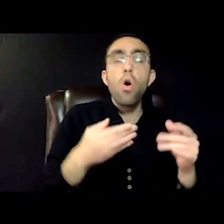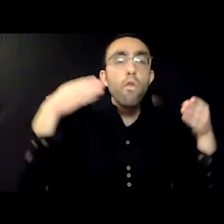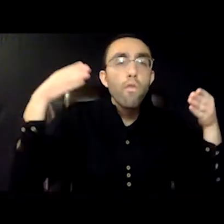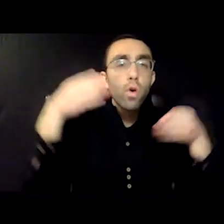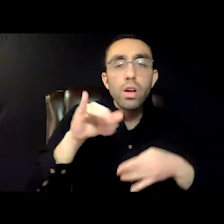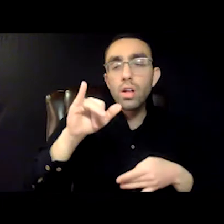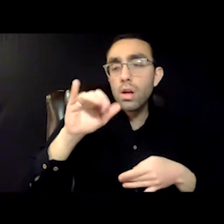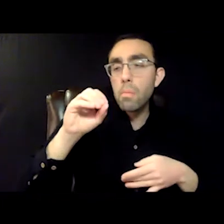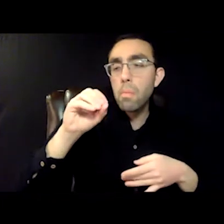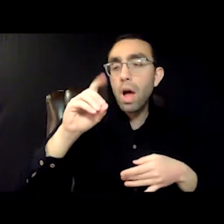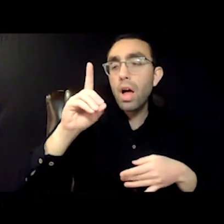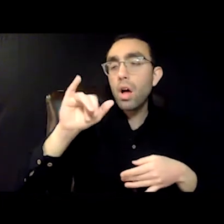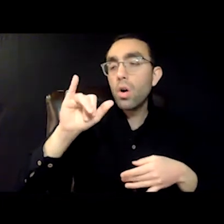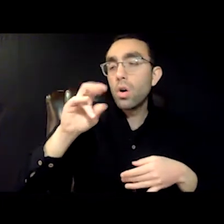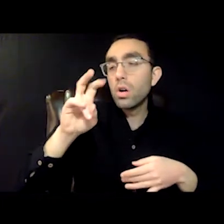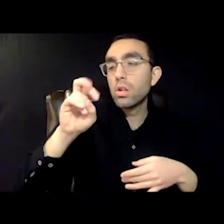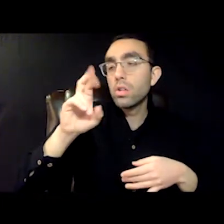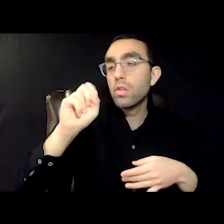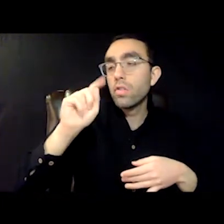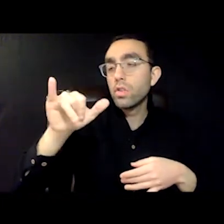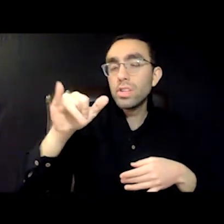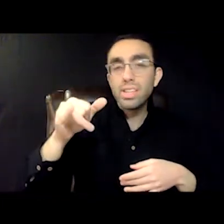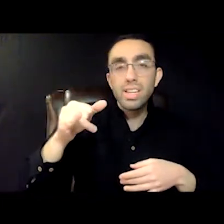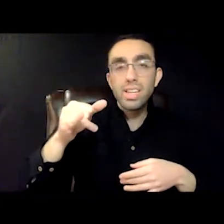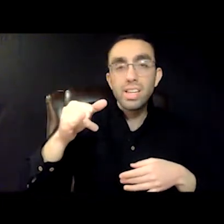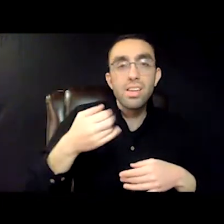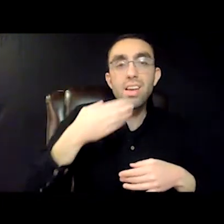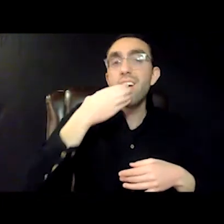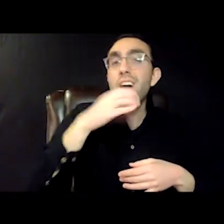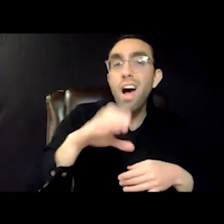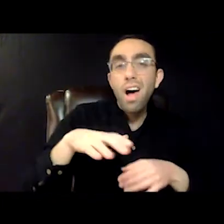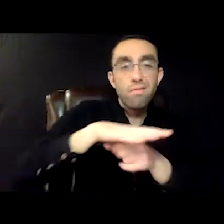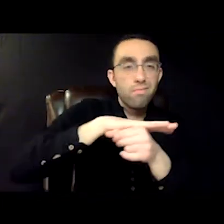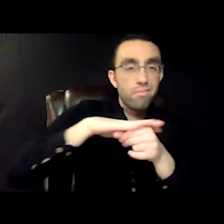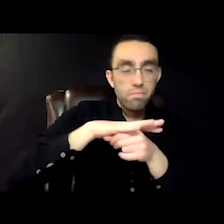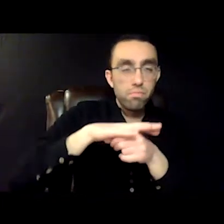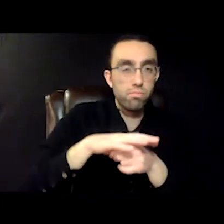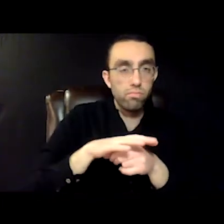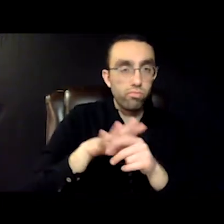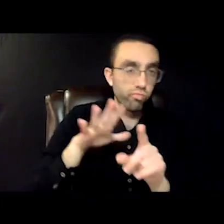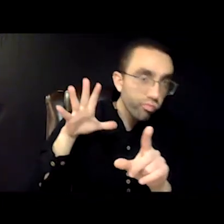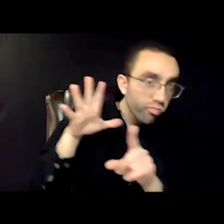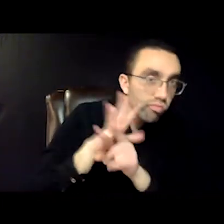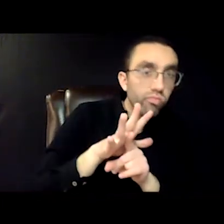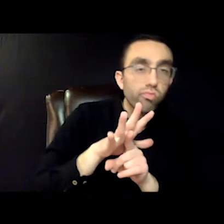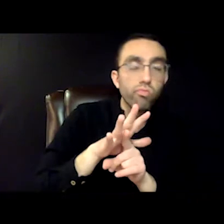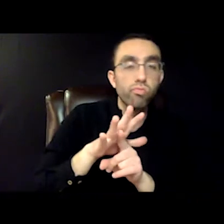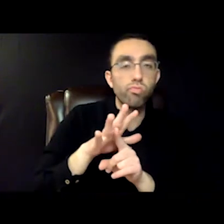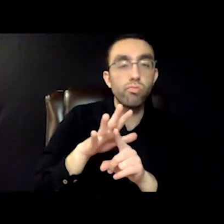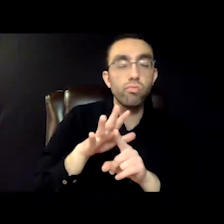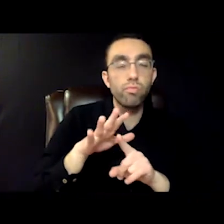world, right? This is a map of the world in the, you know, unfortunately,